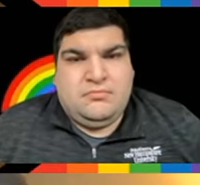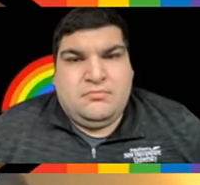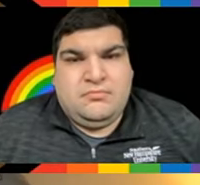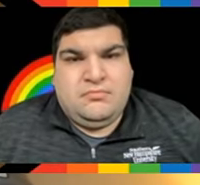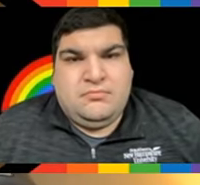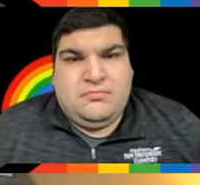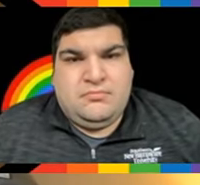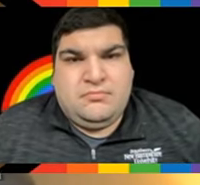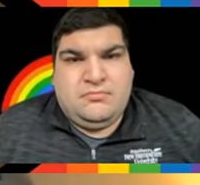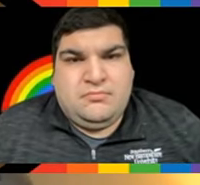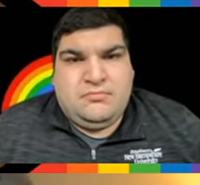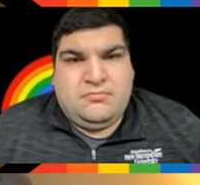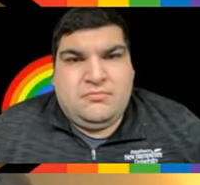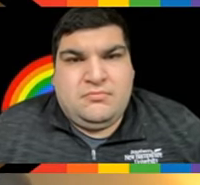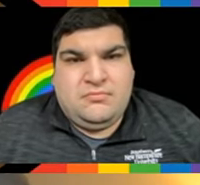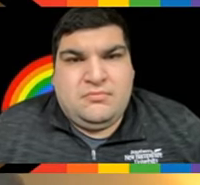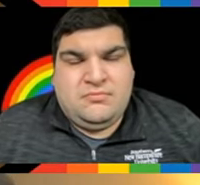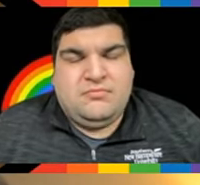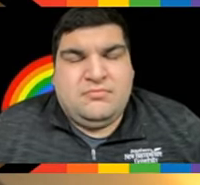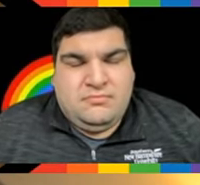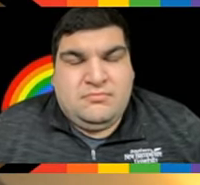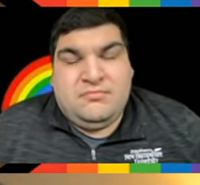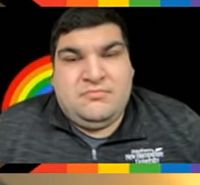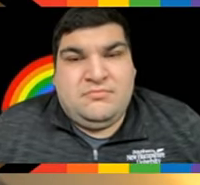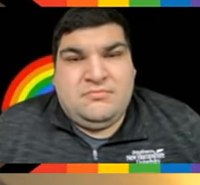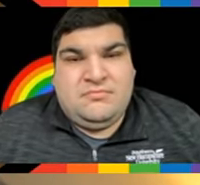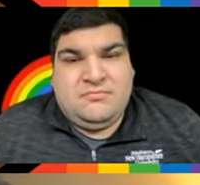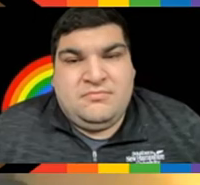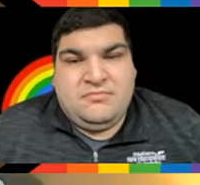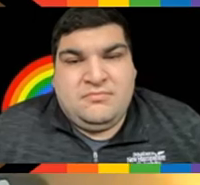Day, and Francisco Haladas.